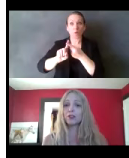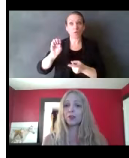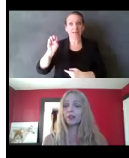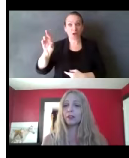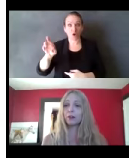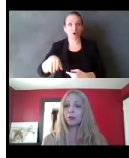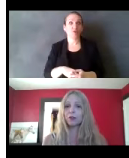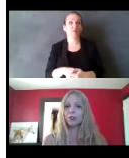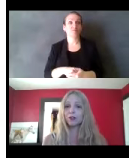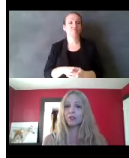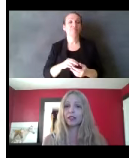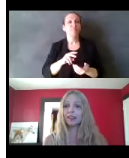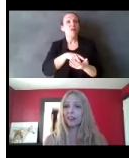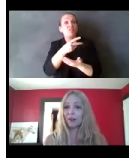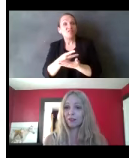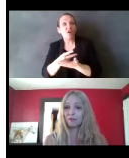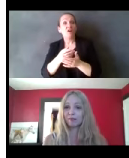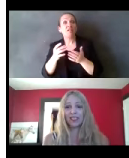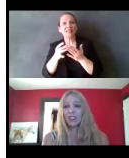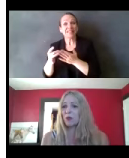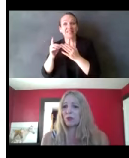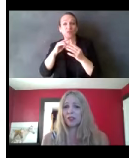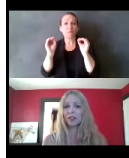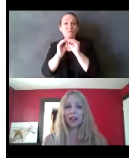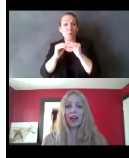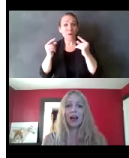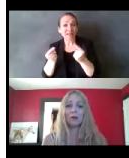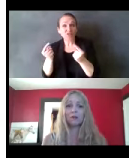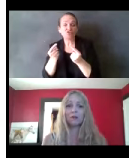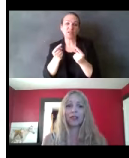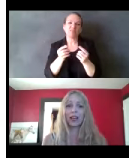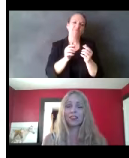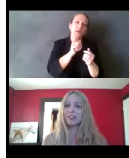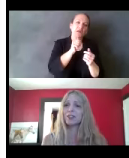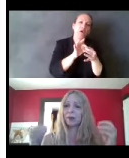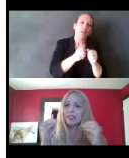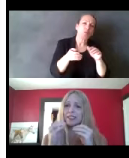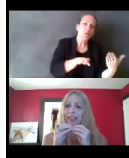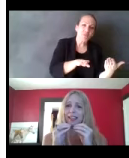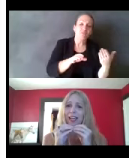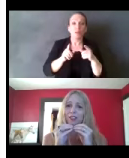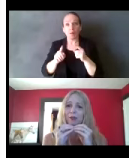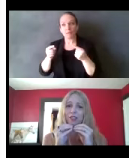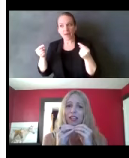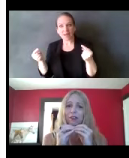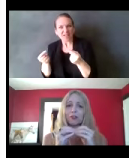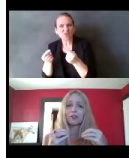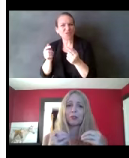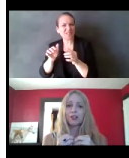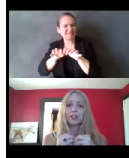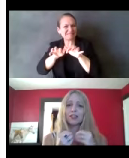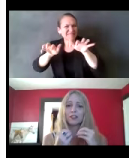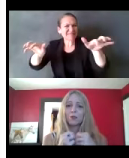non-fatal injury in older adults than anything else. That's huge. And this is the piece that connects those